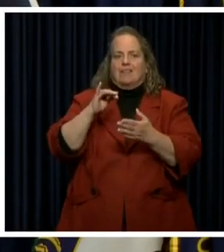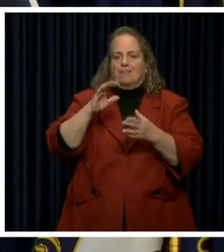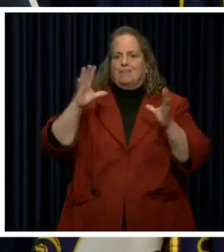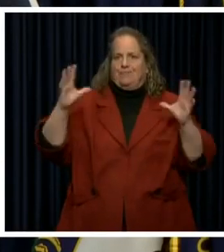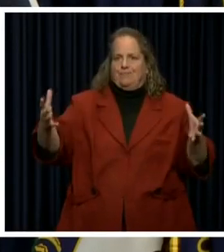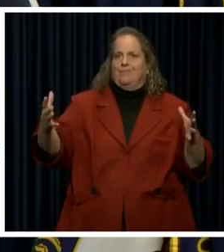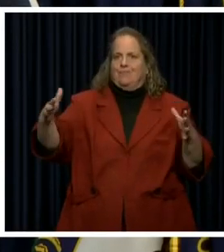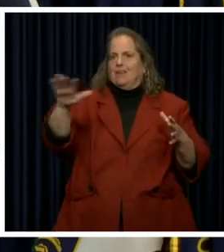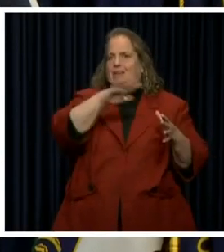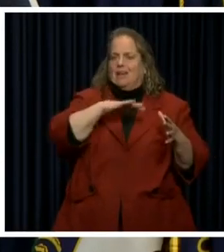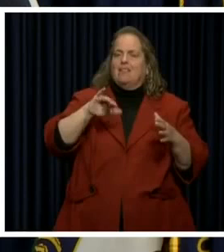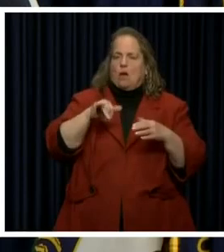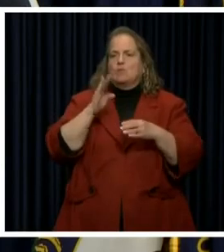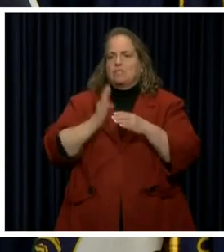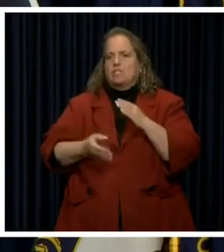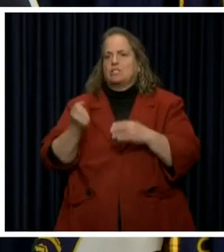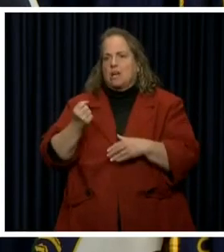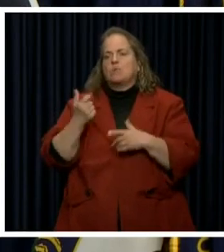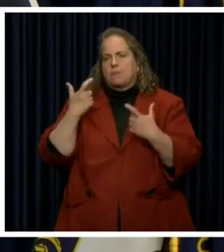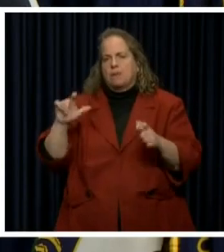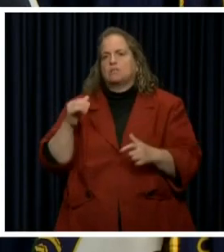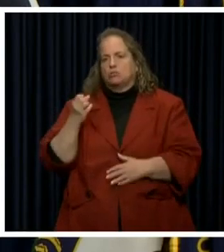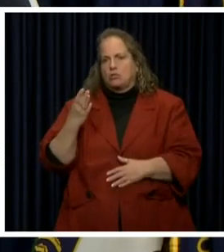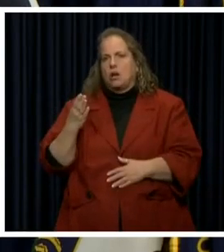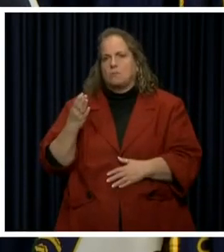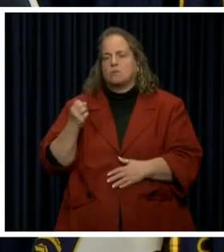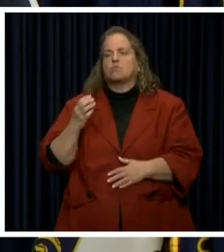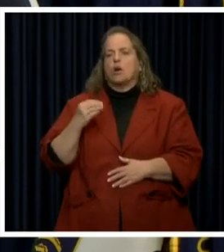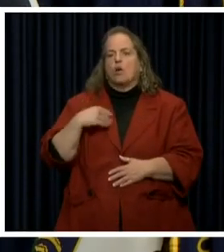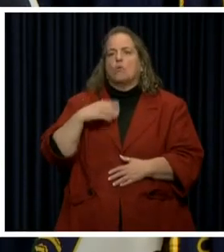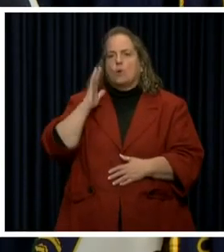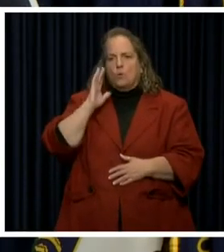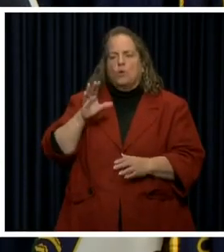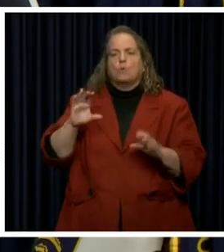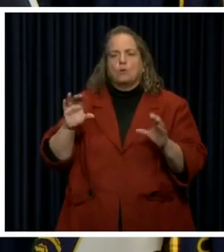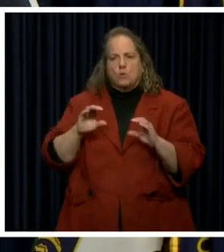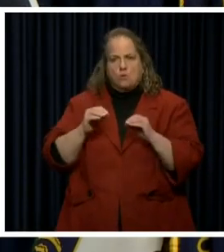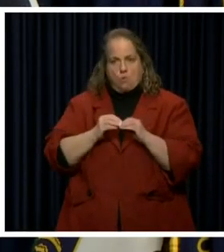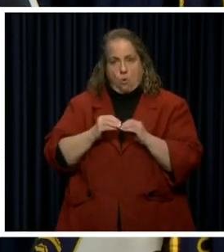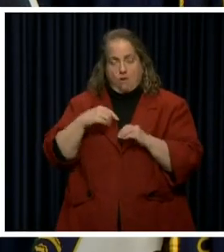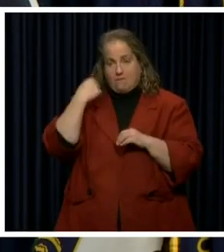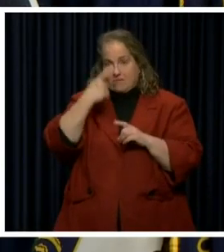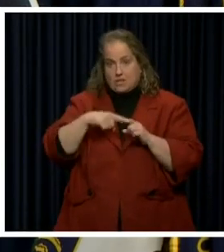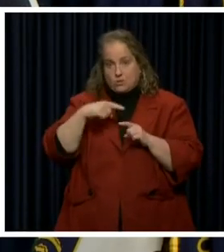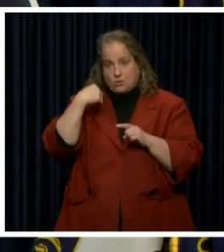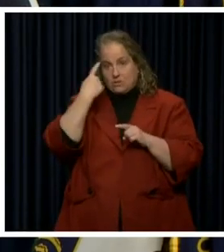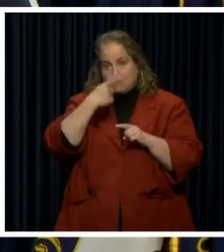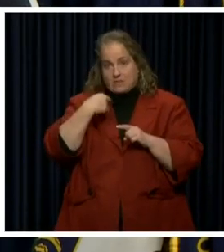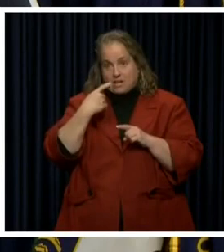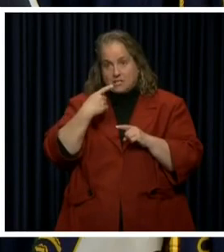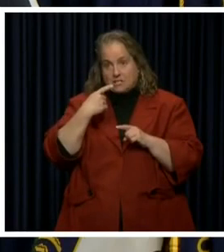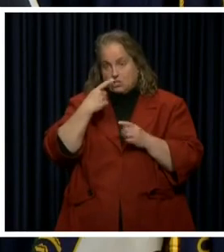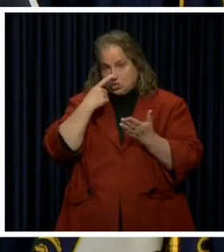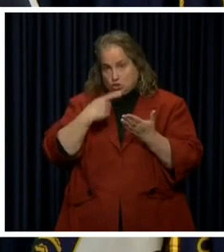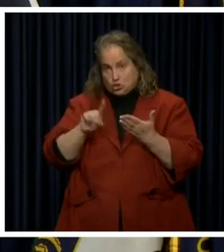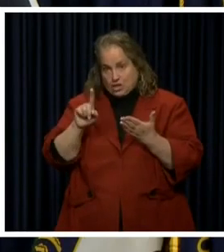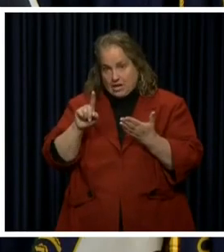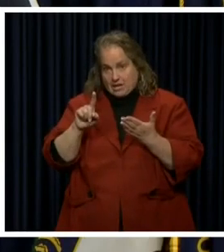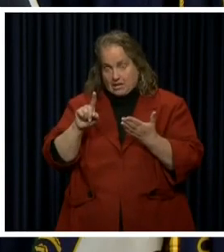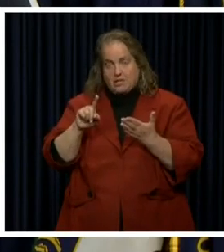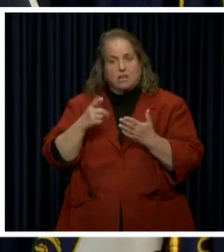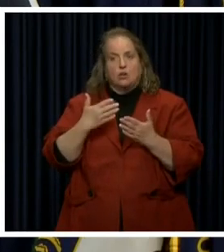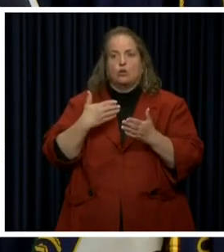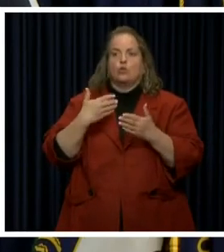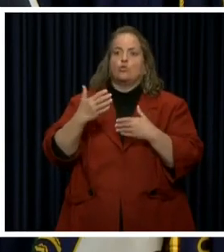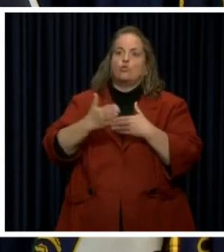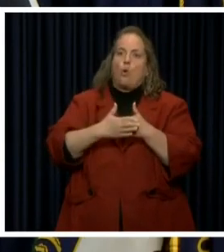was a big job. So we're going to be doing more face-to-face checks. They call that going door to